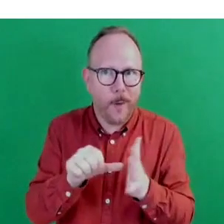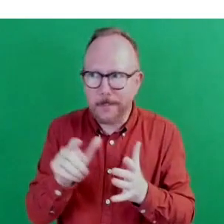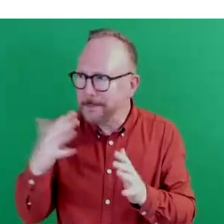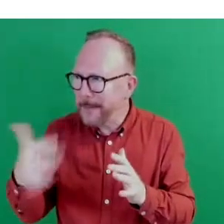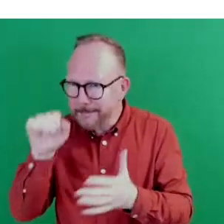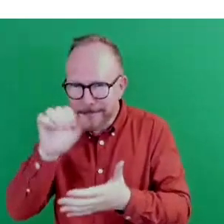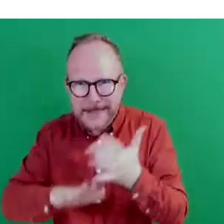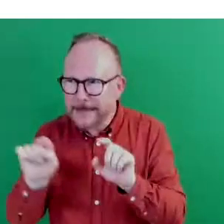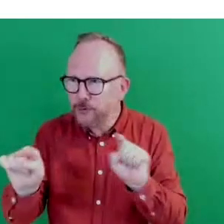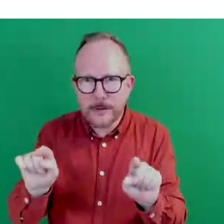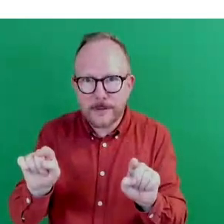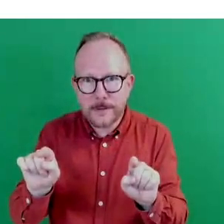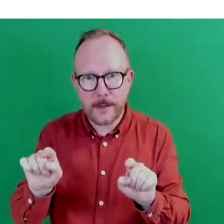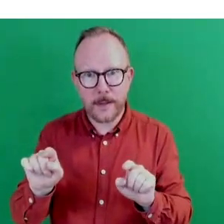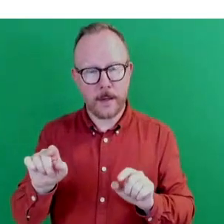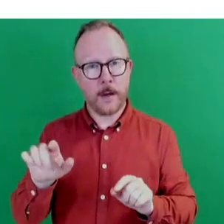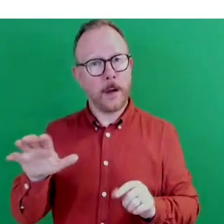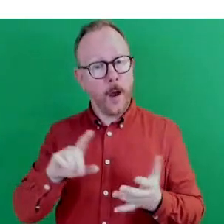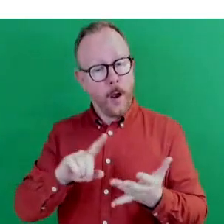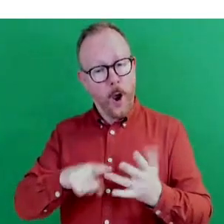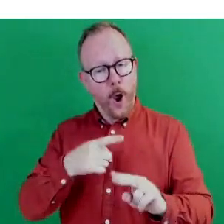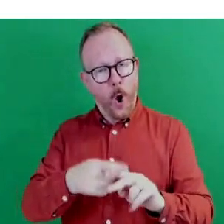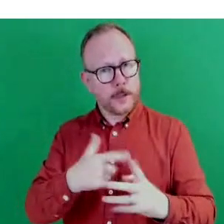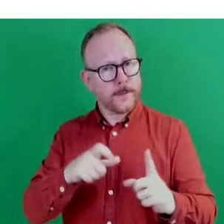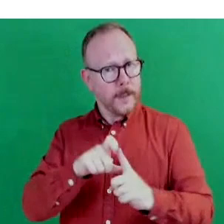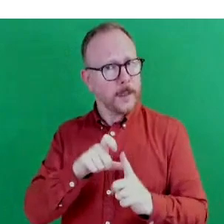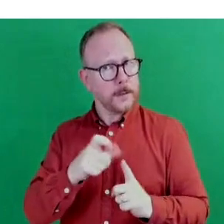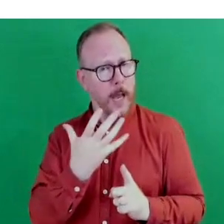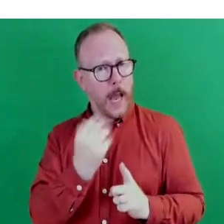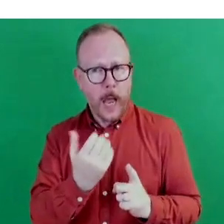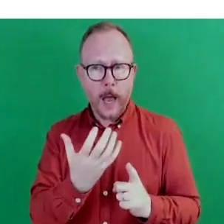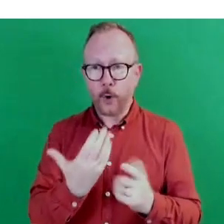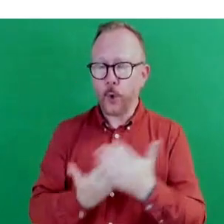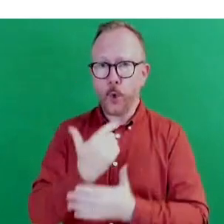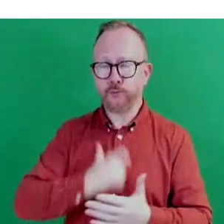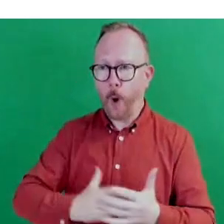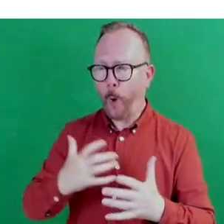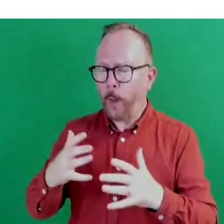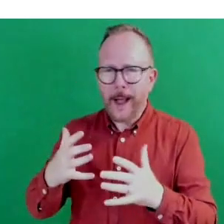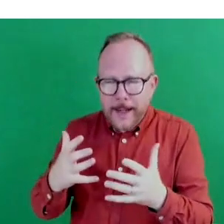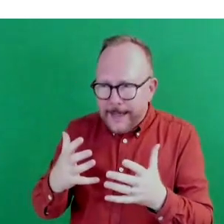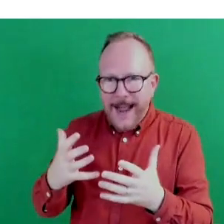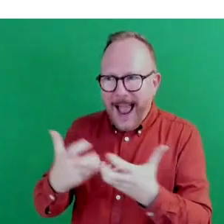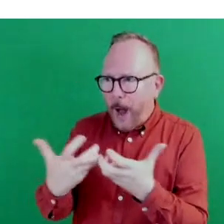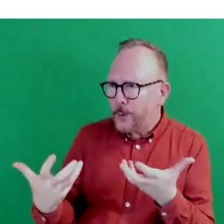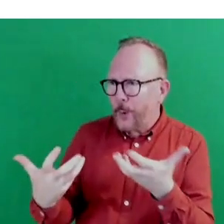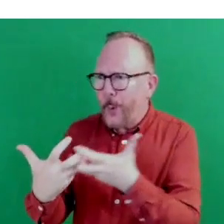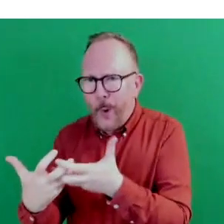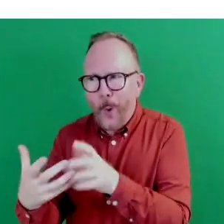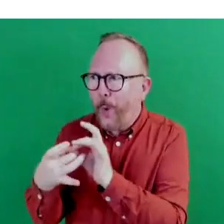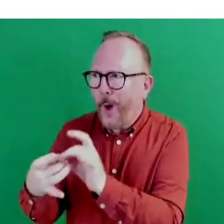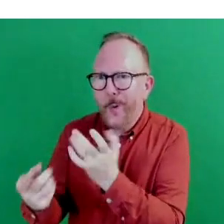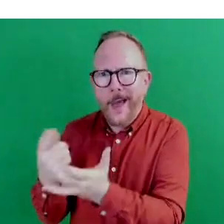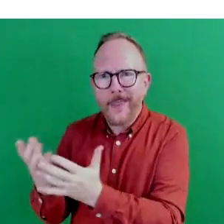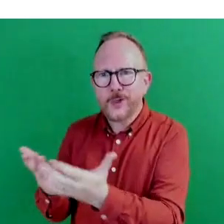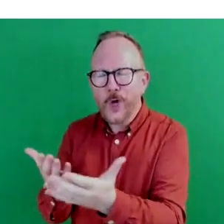in Oxford Health that, of course, there are some teething troubles of these new roles in terms of bedding into services, but I don't know, Karen,